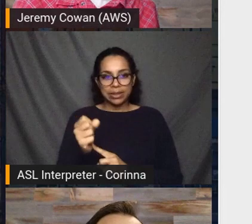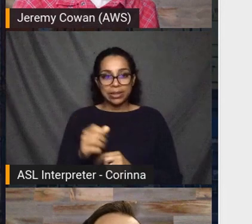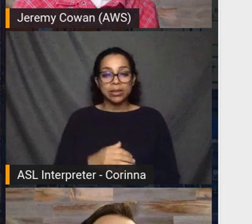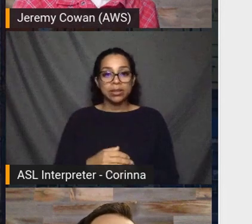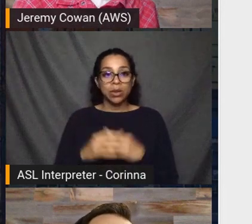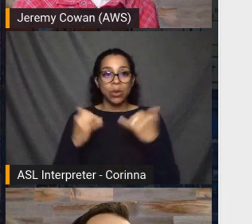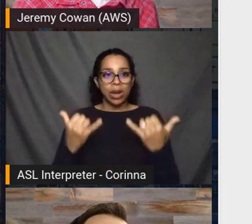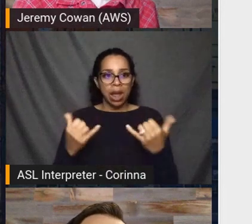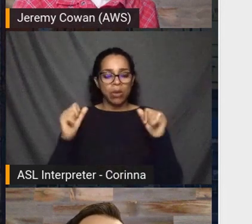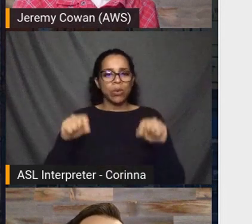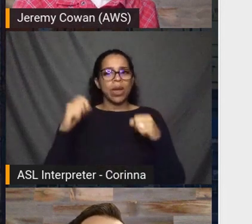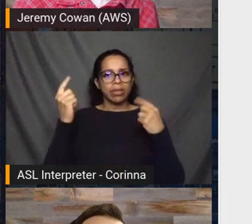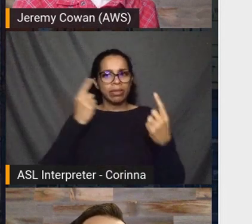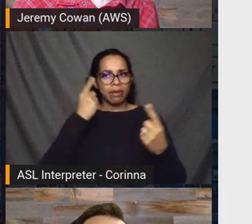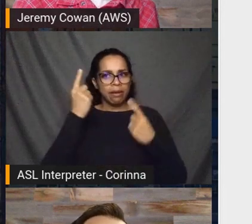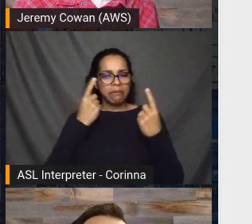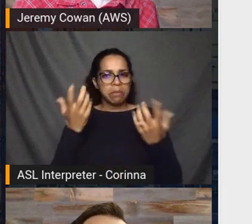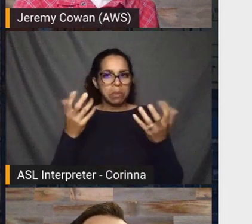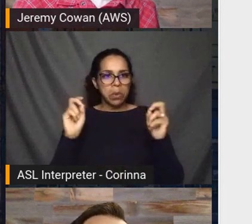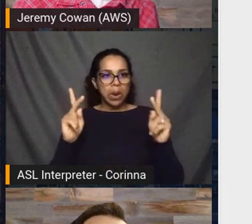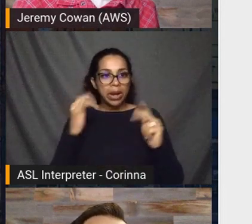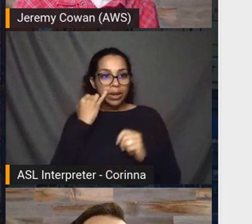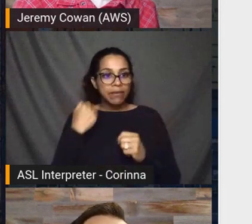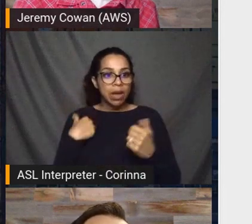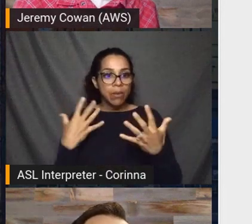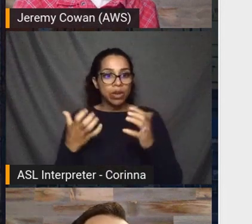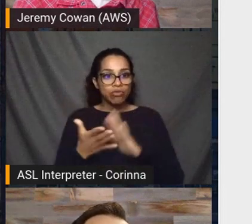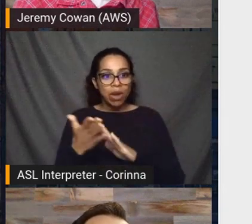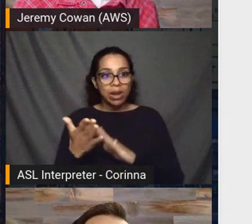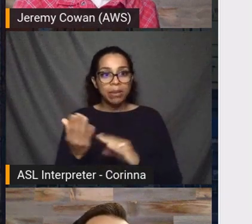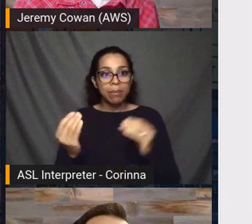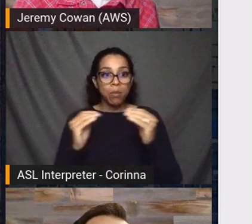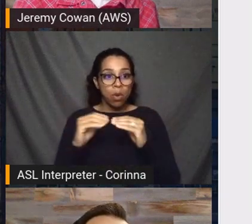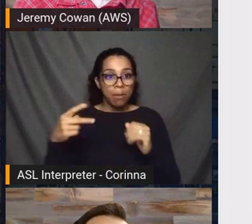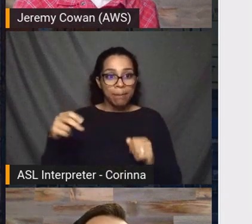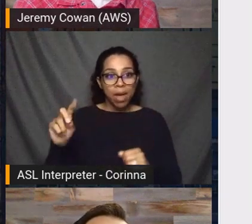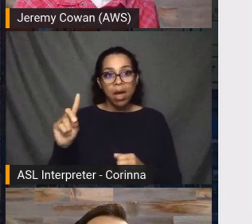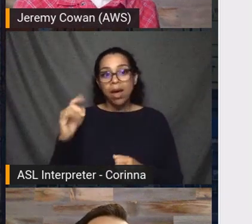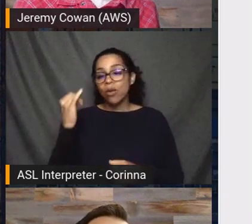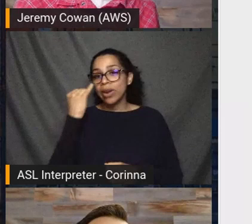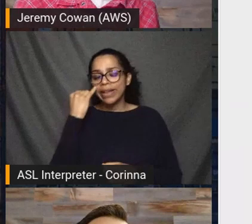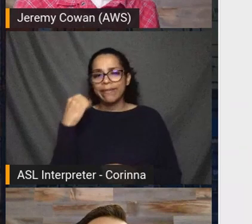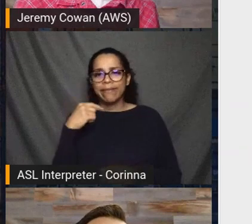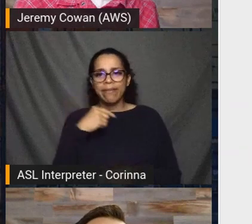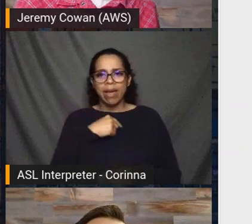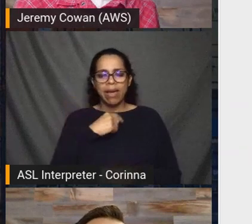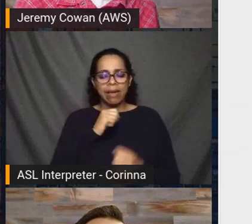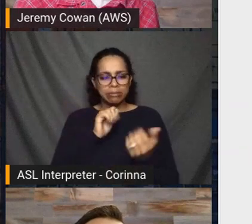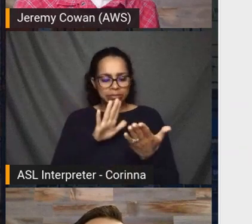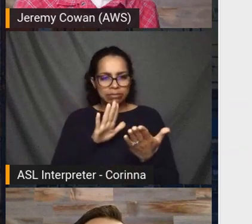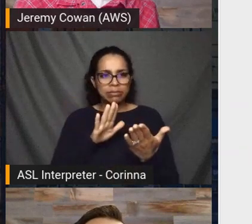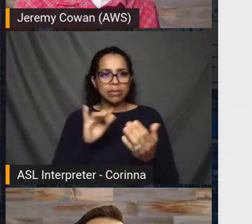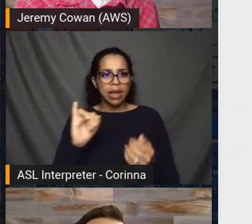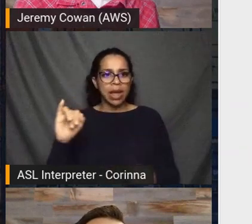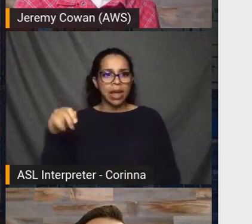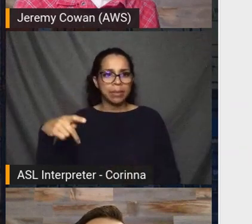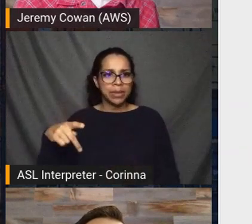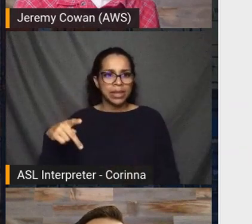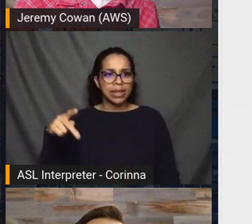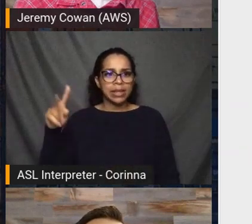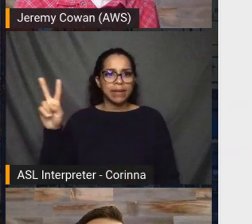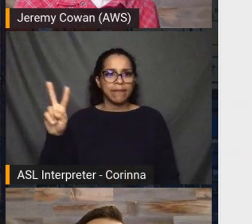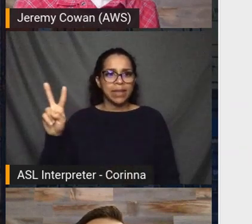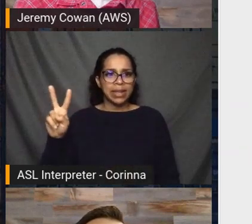think of, okay, then if I want to run more pods, or if I am running into an IPv4